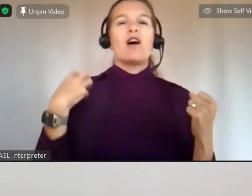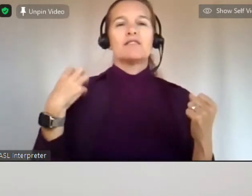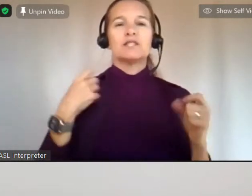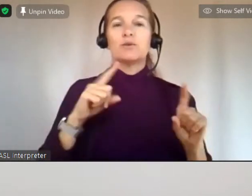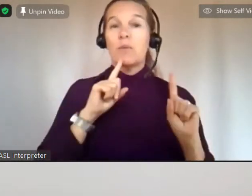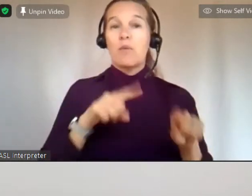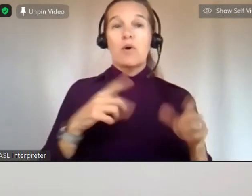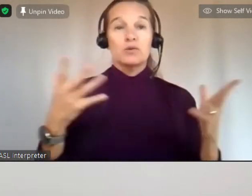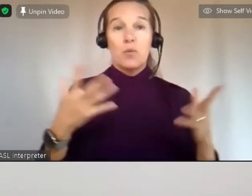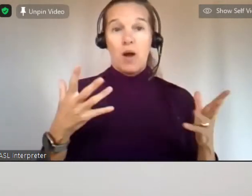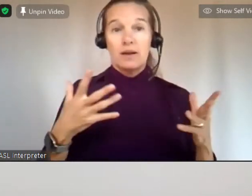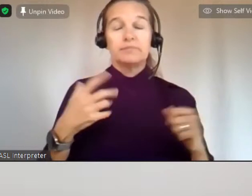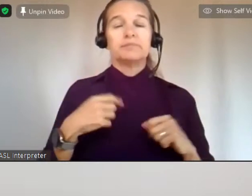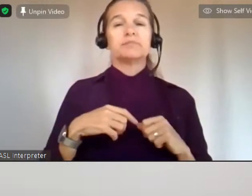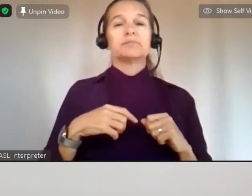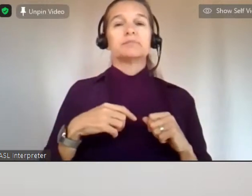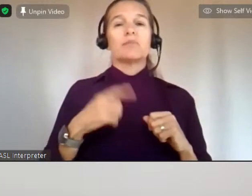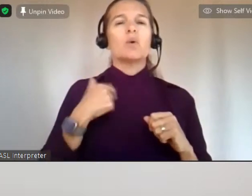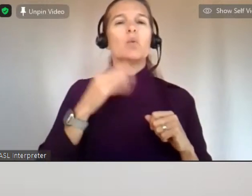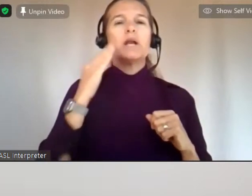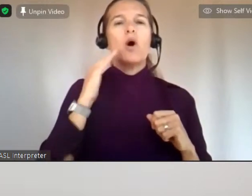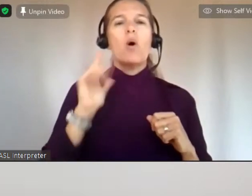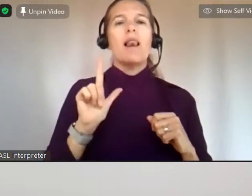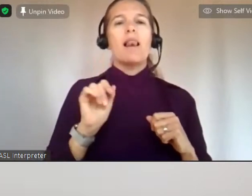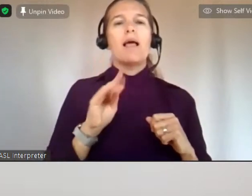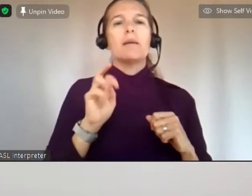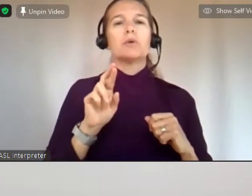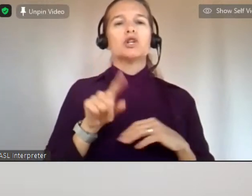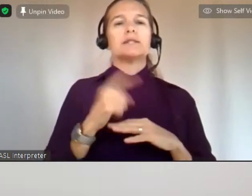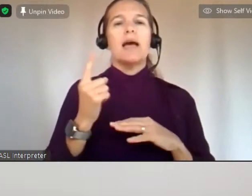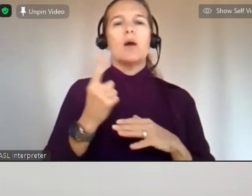followed. We know that this is a Labor Day weekend, and we